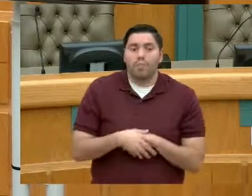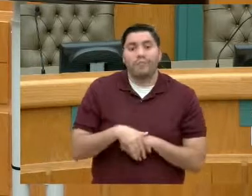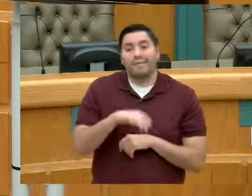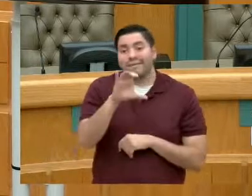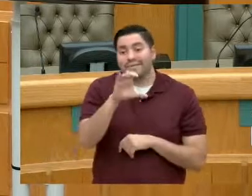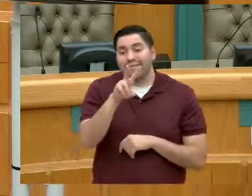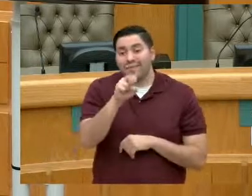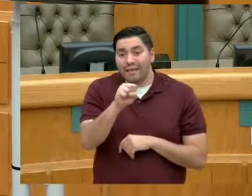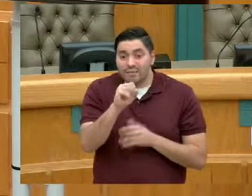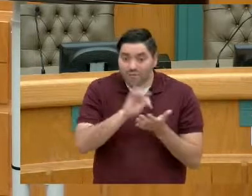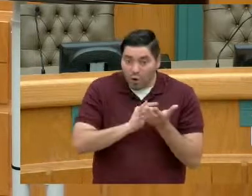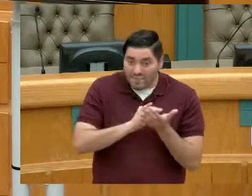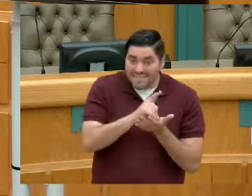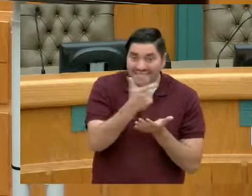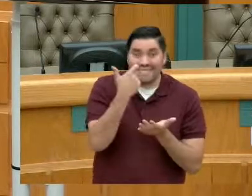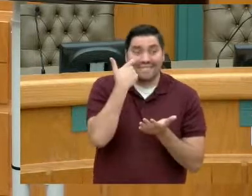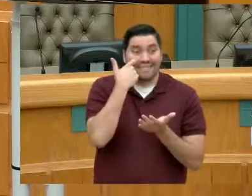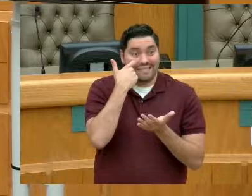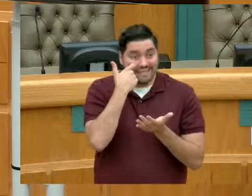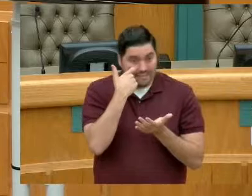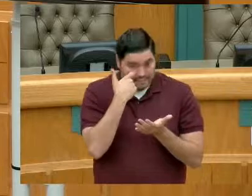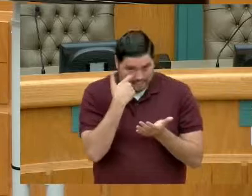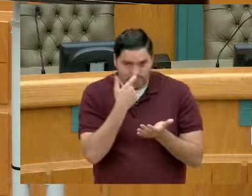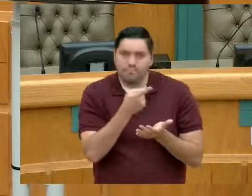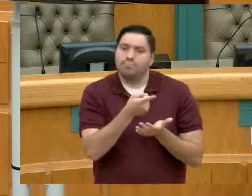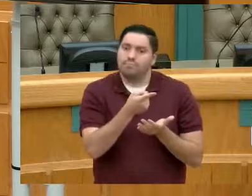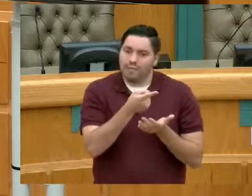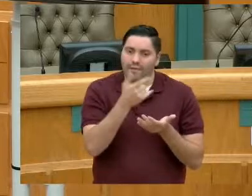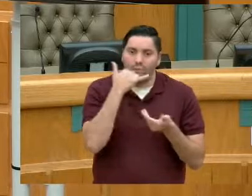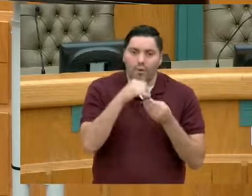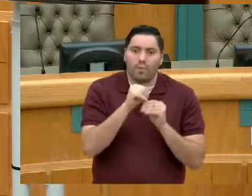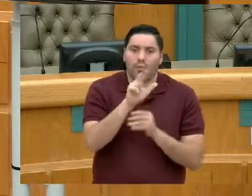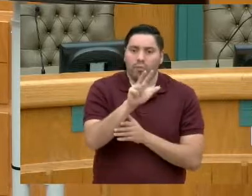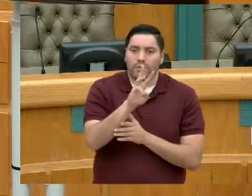CVS Pharmacy that recently came online. Their number is